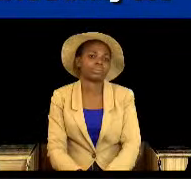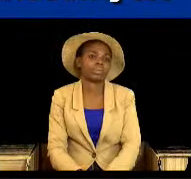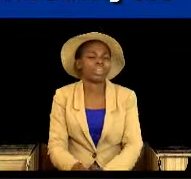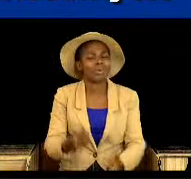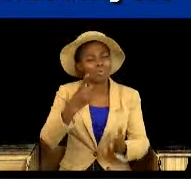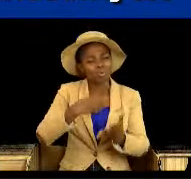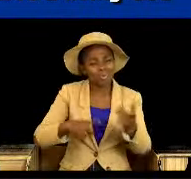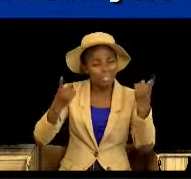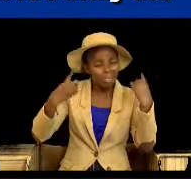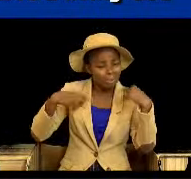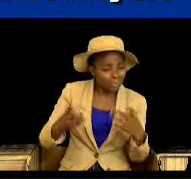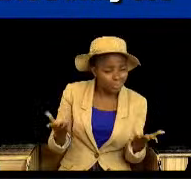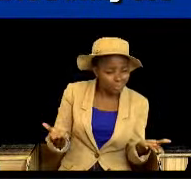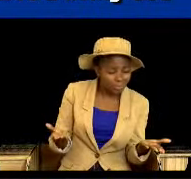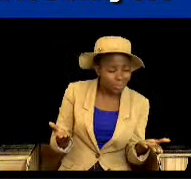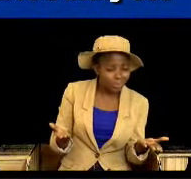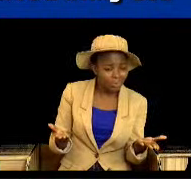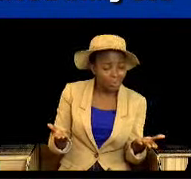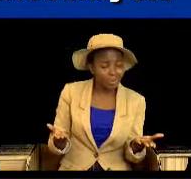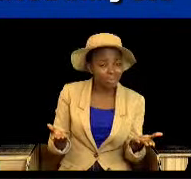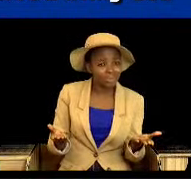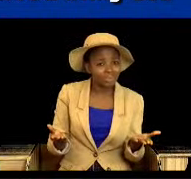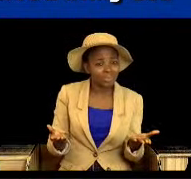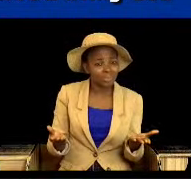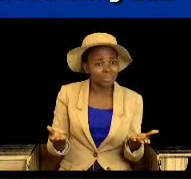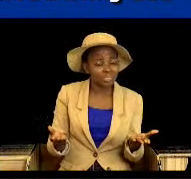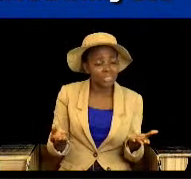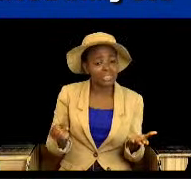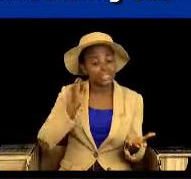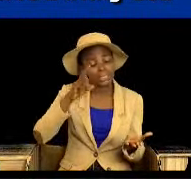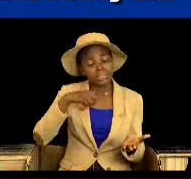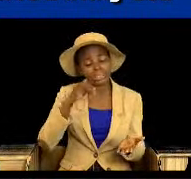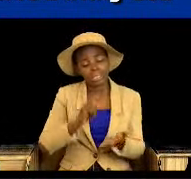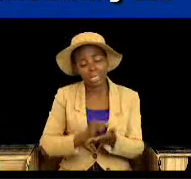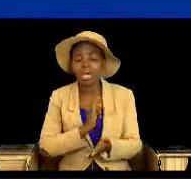what happened sh had six